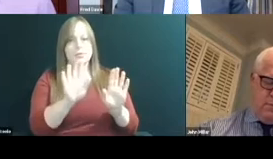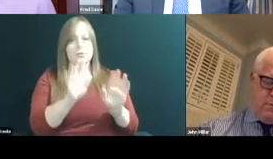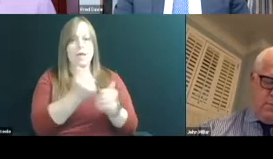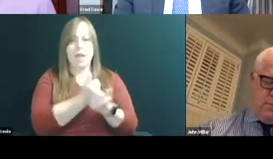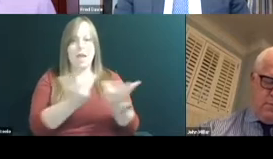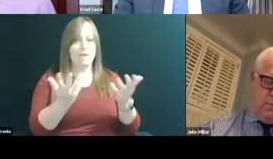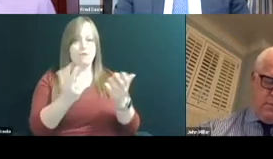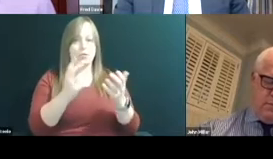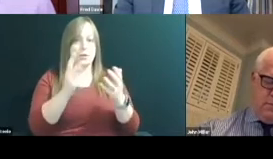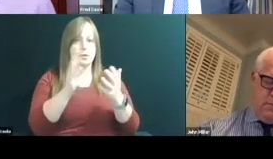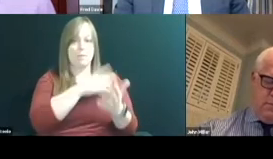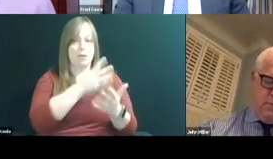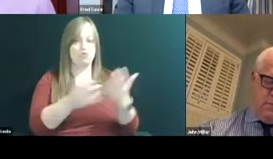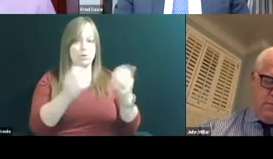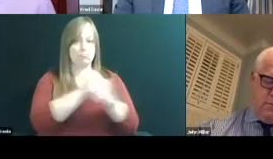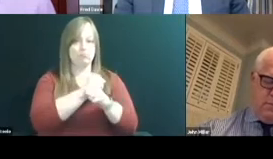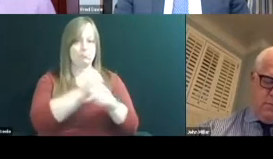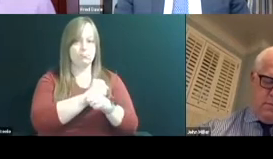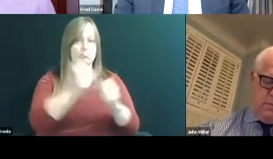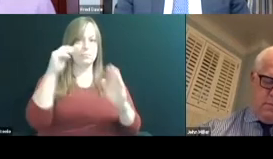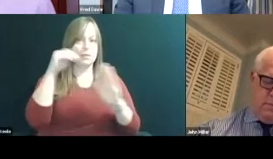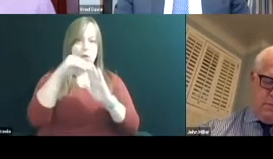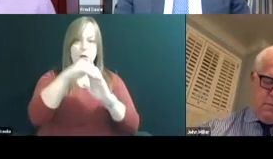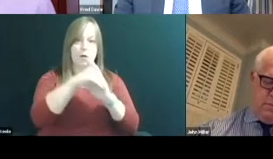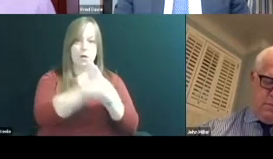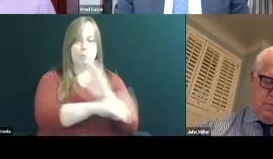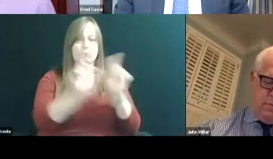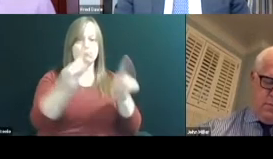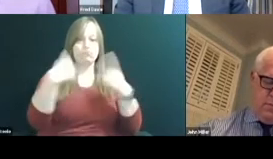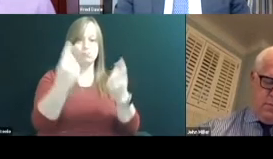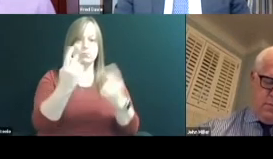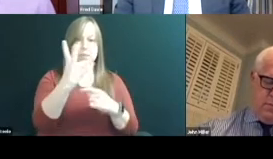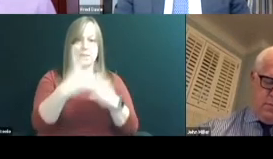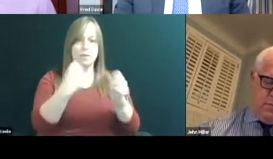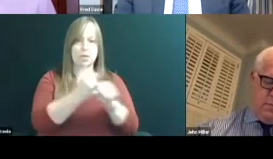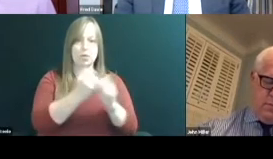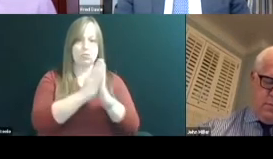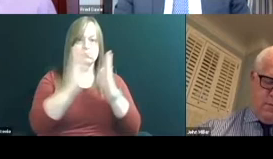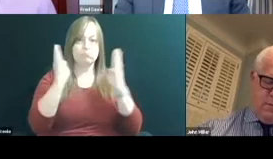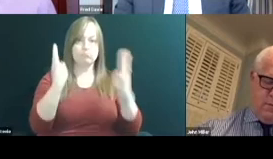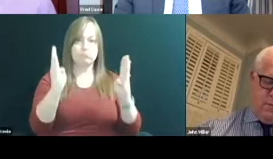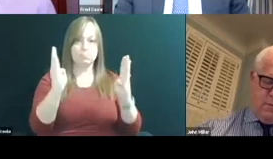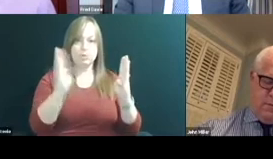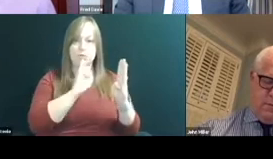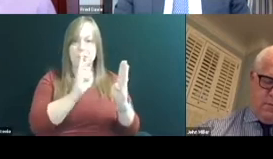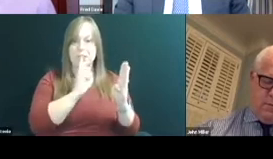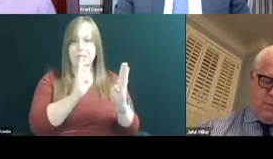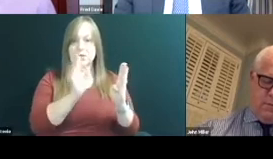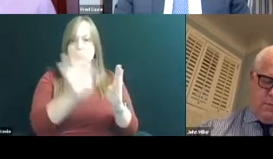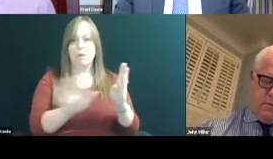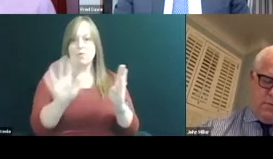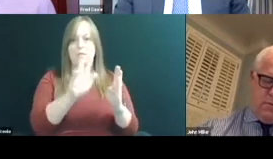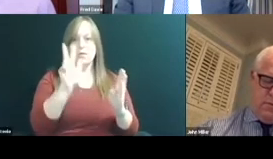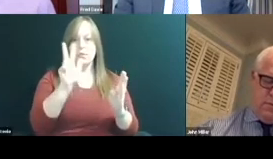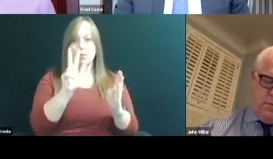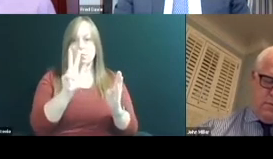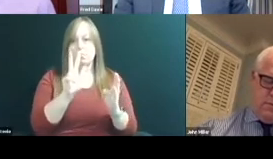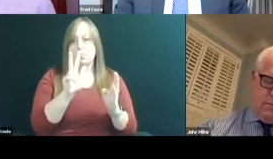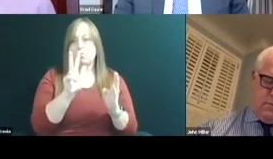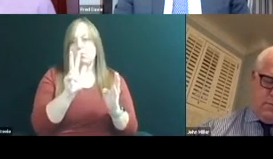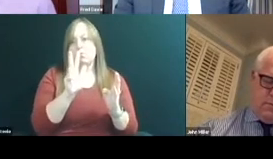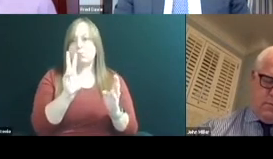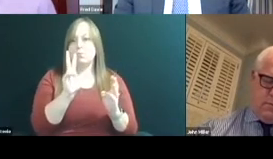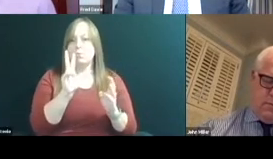every metric of crime was trending downward over those 7 years. And really, it's been a roughly 3-decade decline